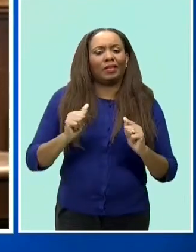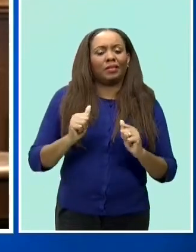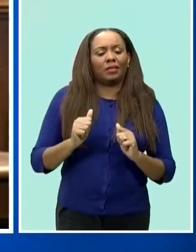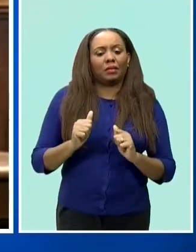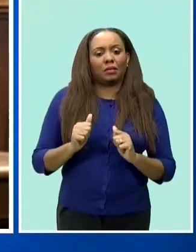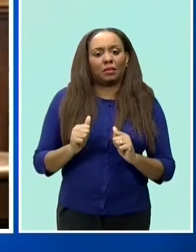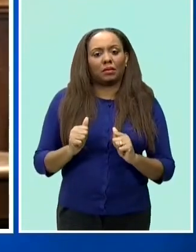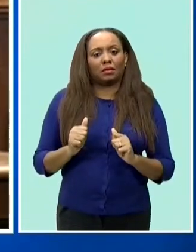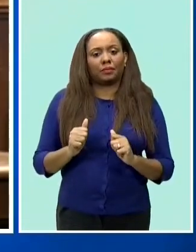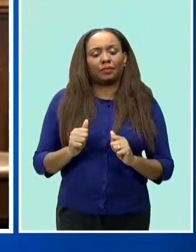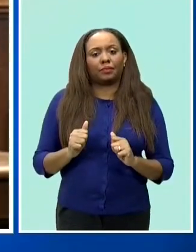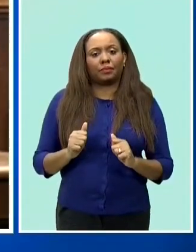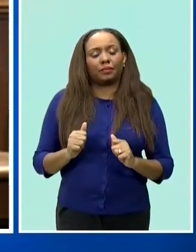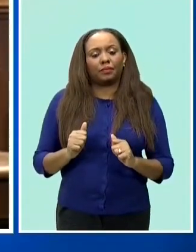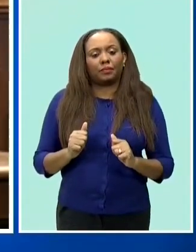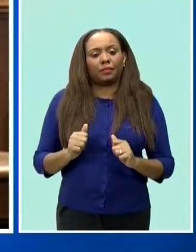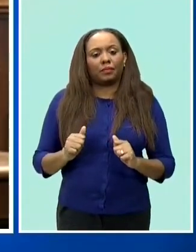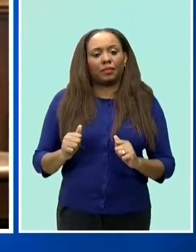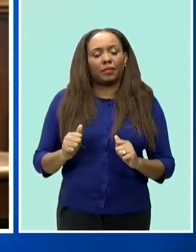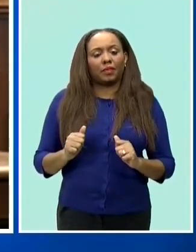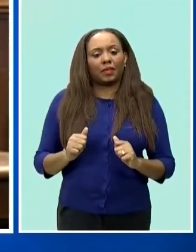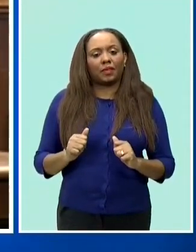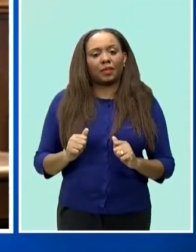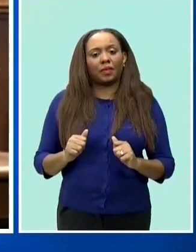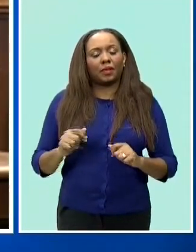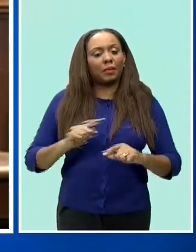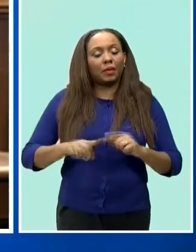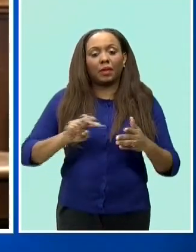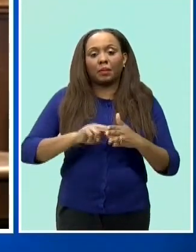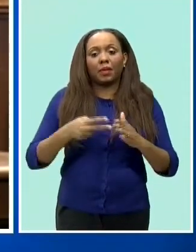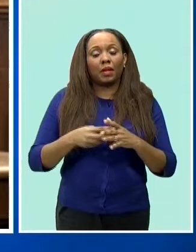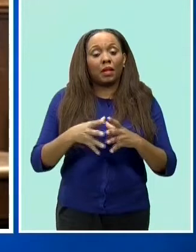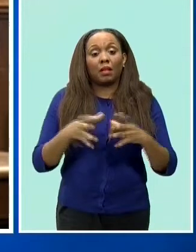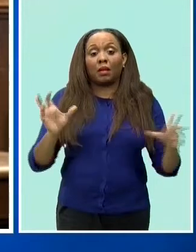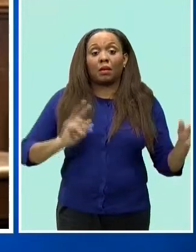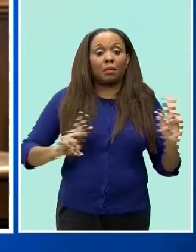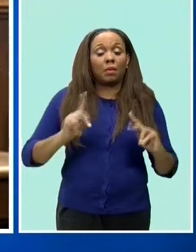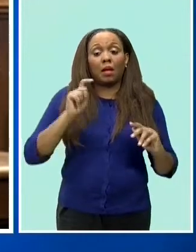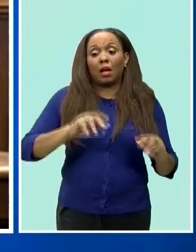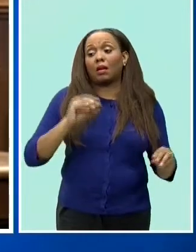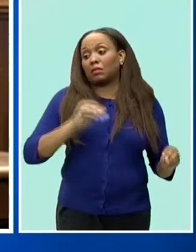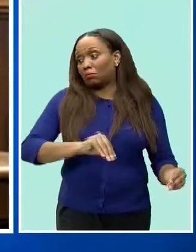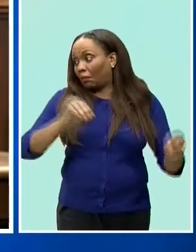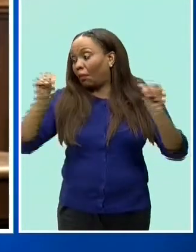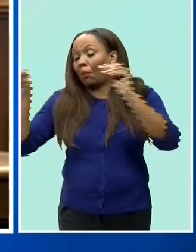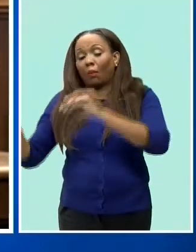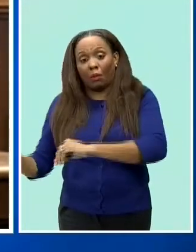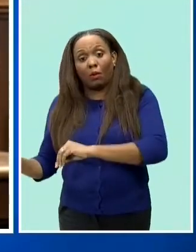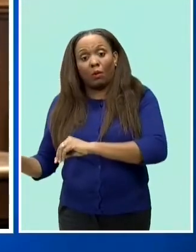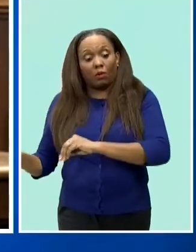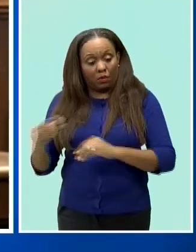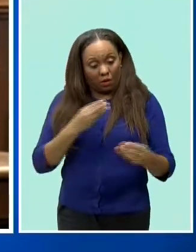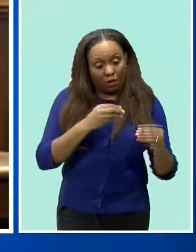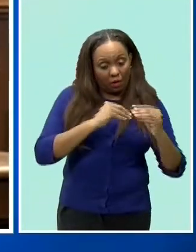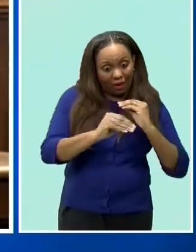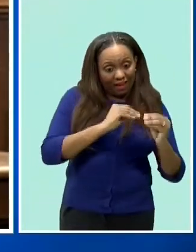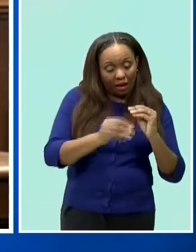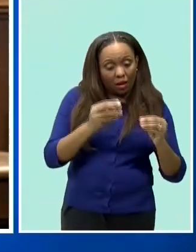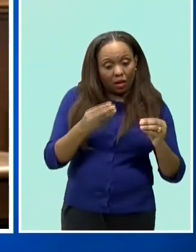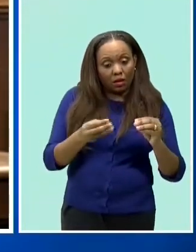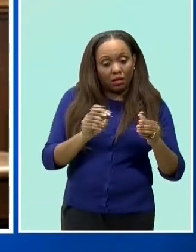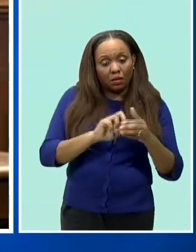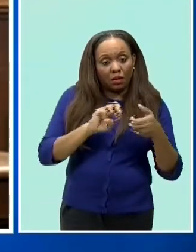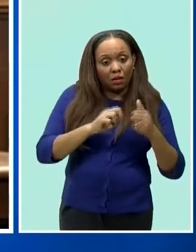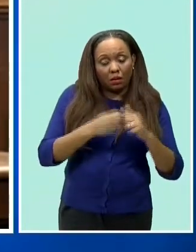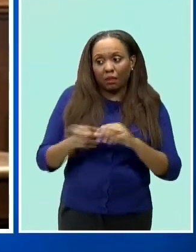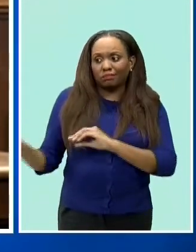have to shift a number of those persons. Or I would say the solution, the real